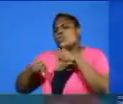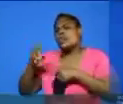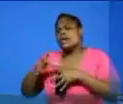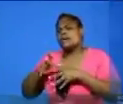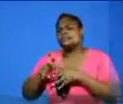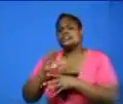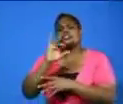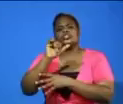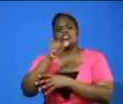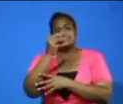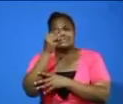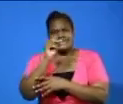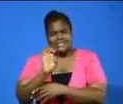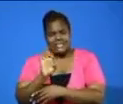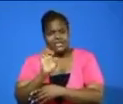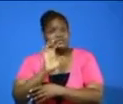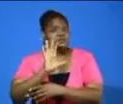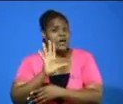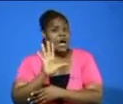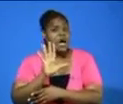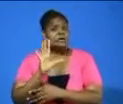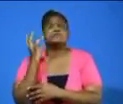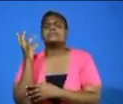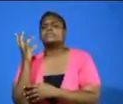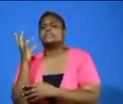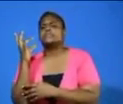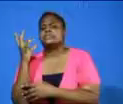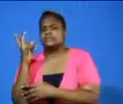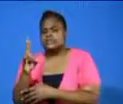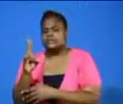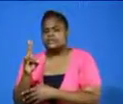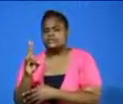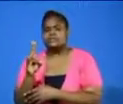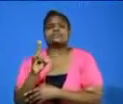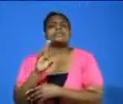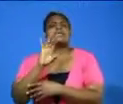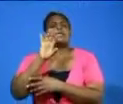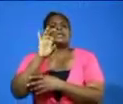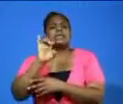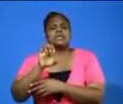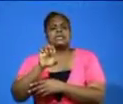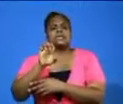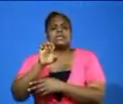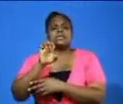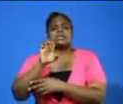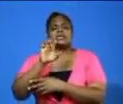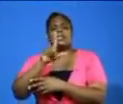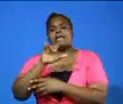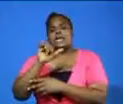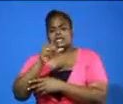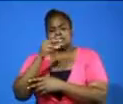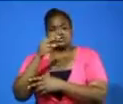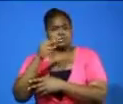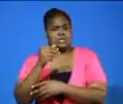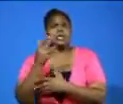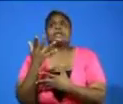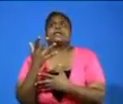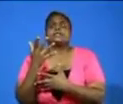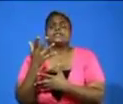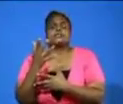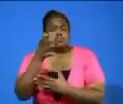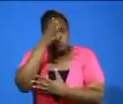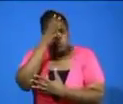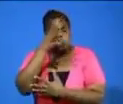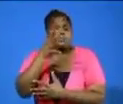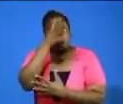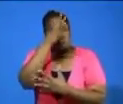5:17? Elijah was a man subject to like passions as we